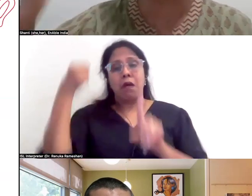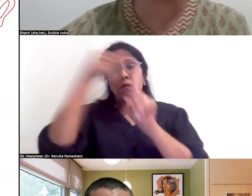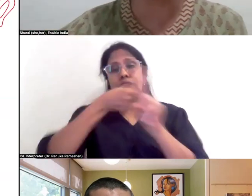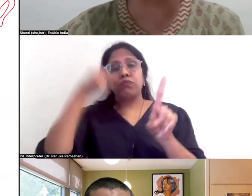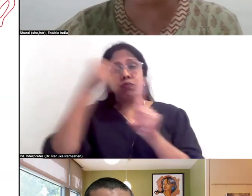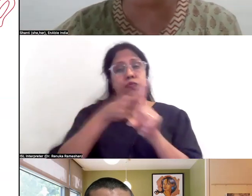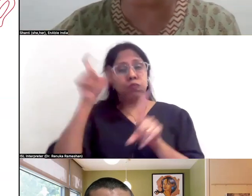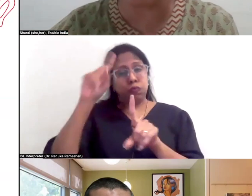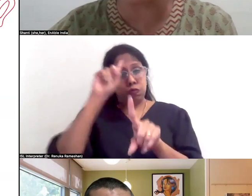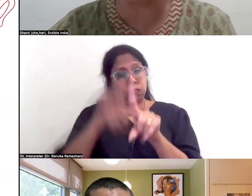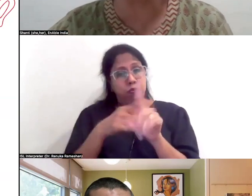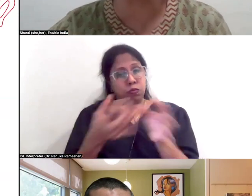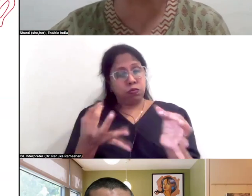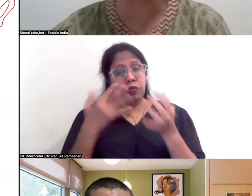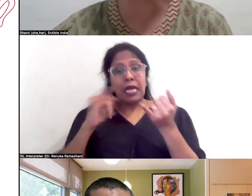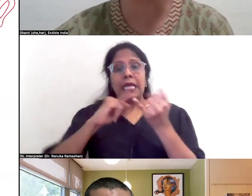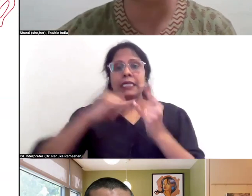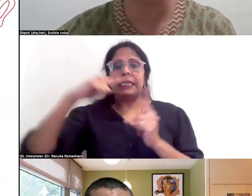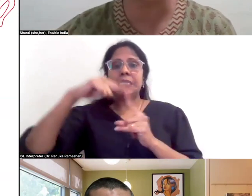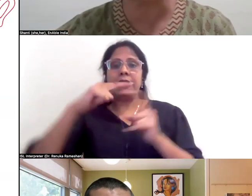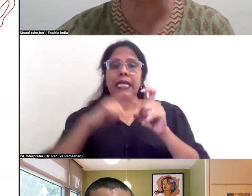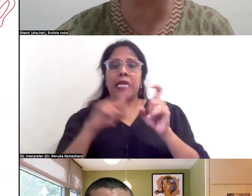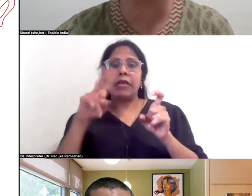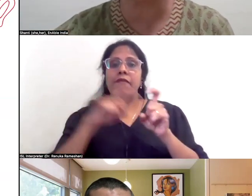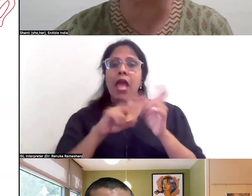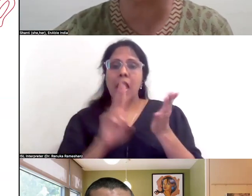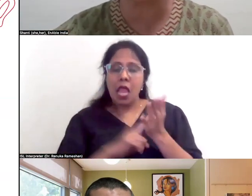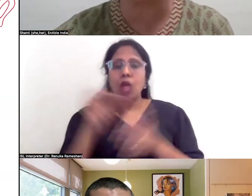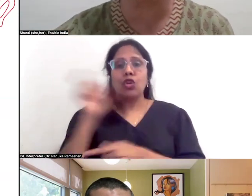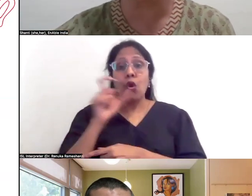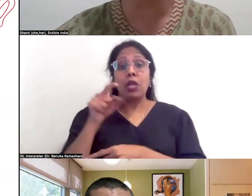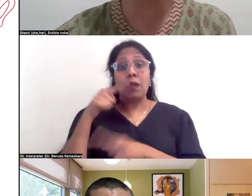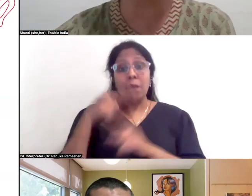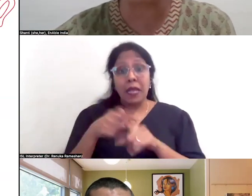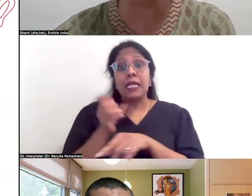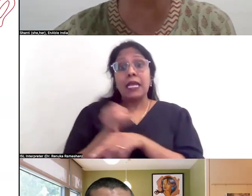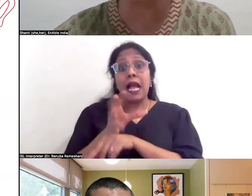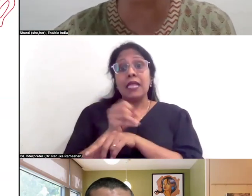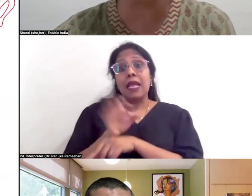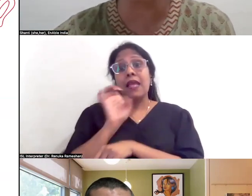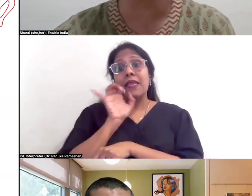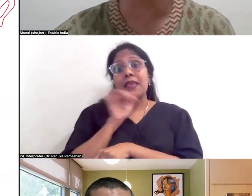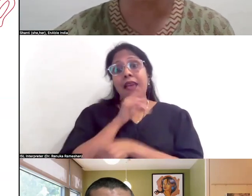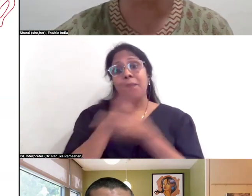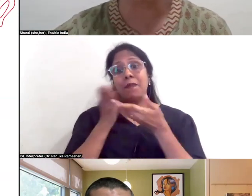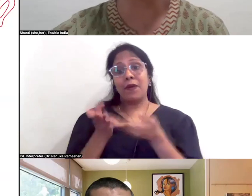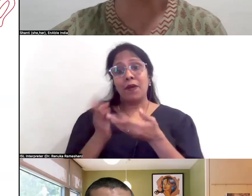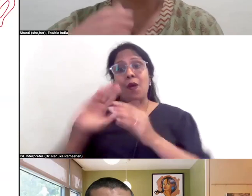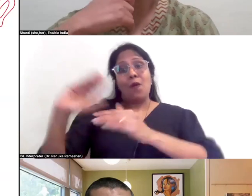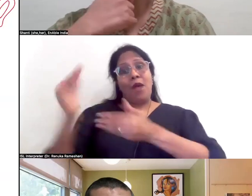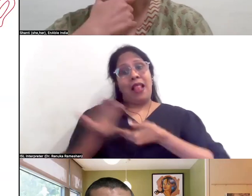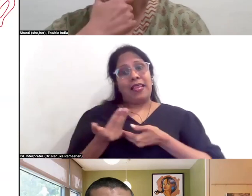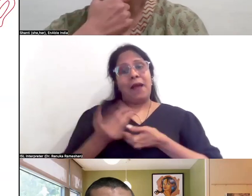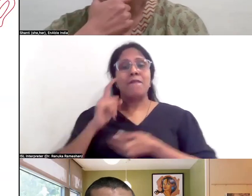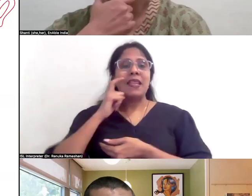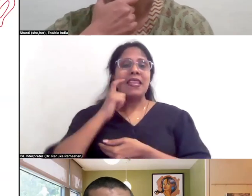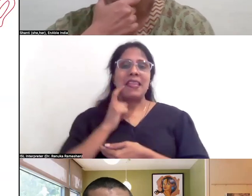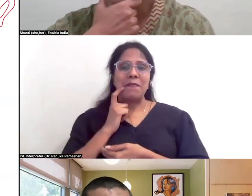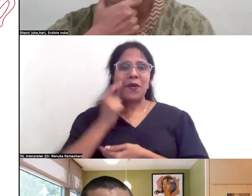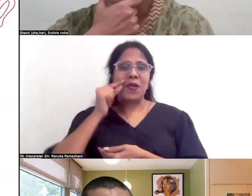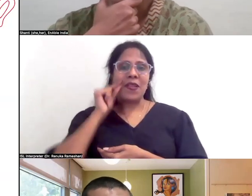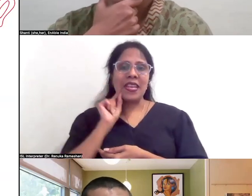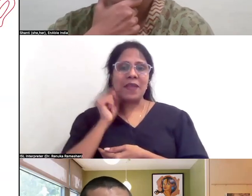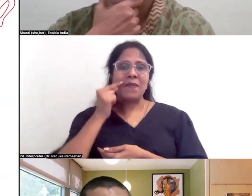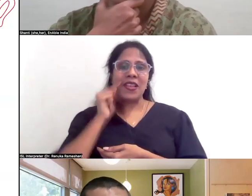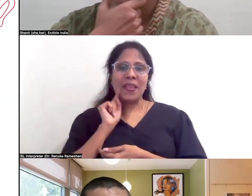is like one of the premium organizations. And he's also a consultant at Enable India. So welcome, Nipun. Hi, Shanti. Lovely being